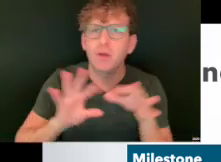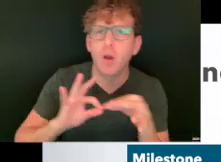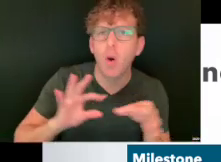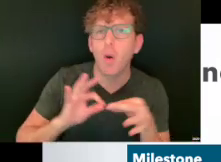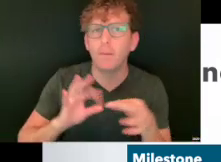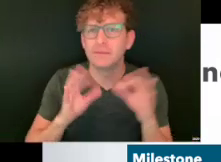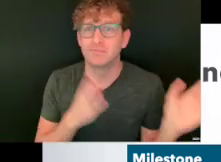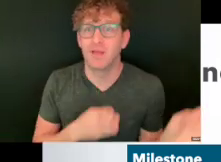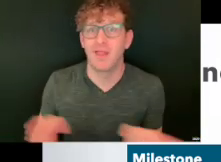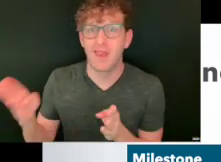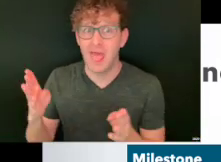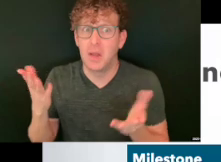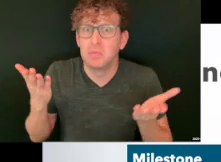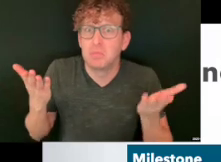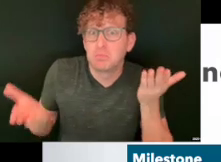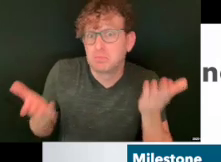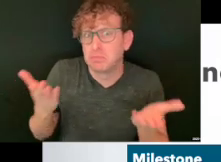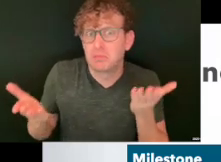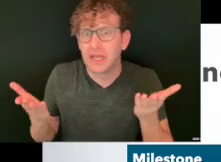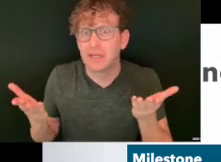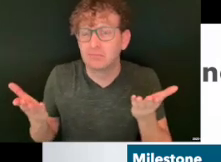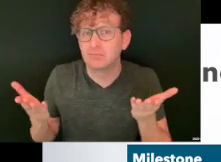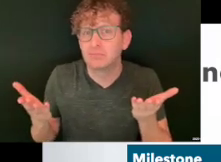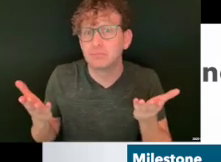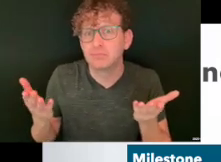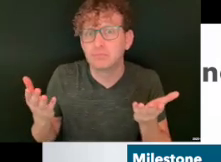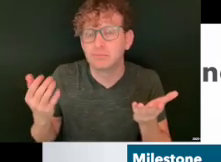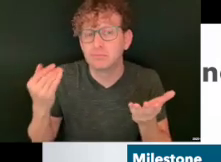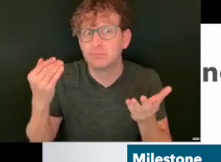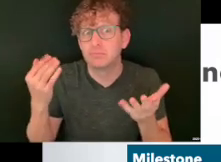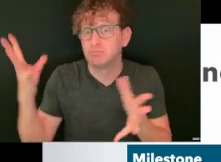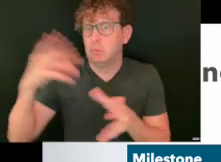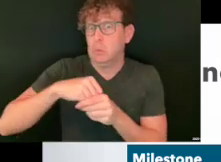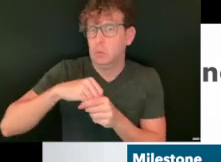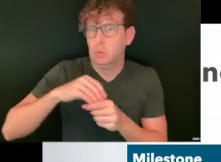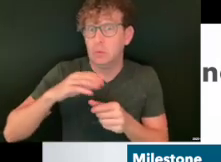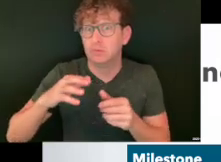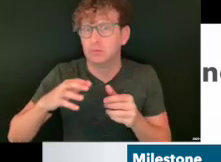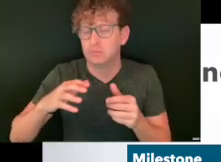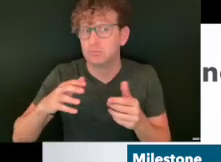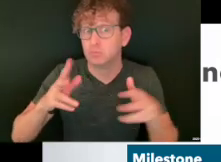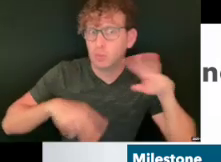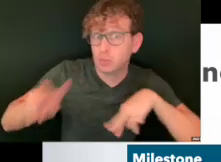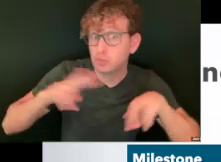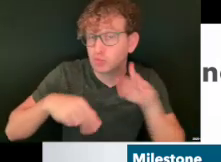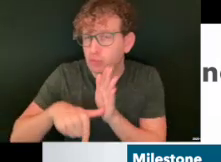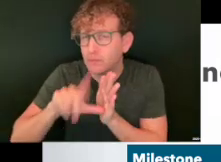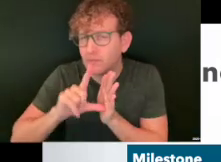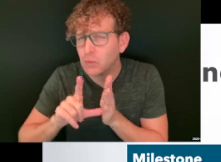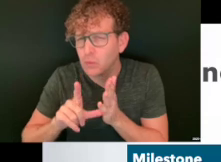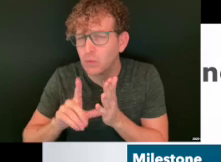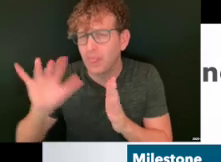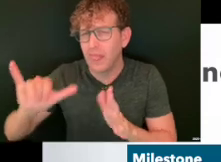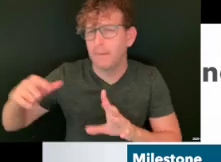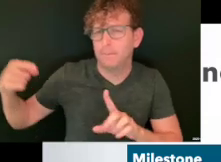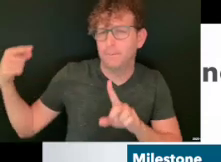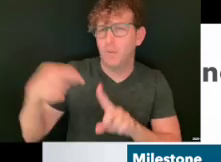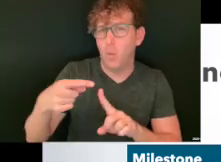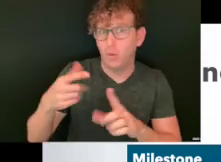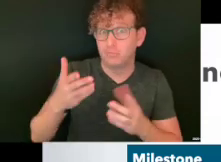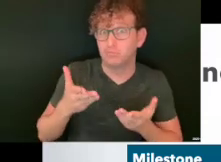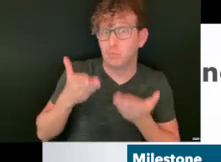opportunity to provide verbal comments at the board meeting.